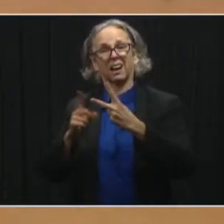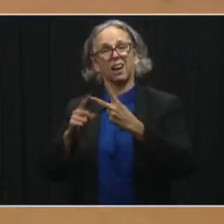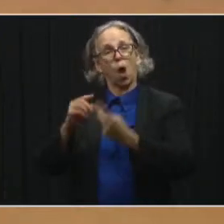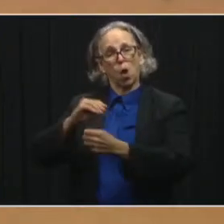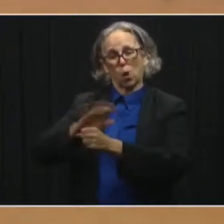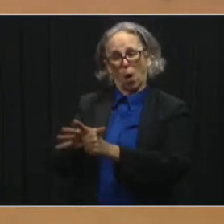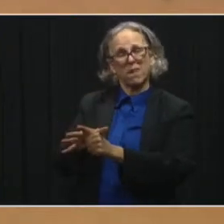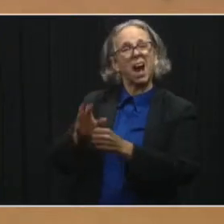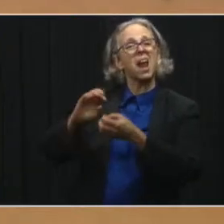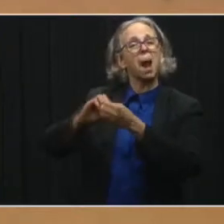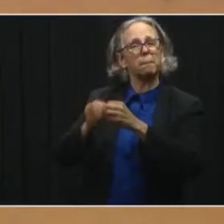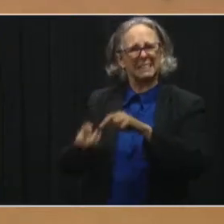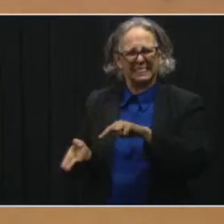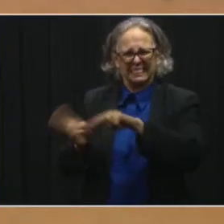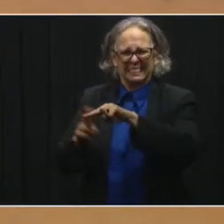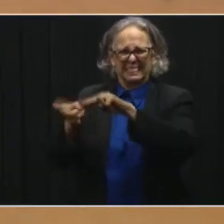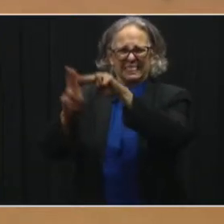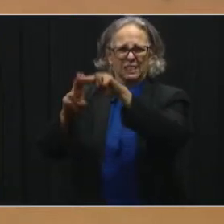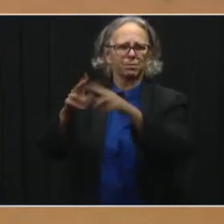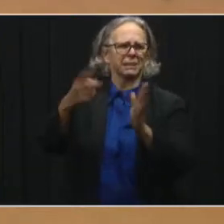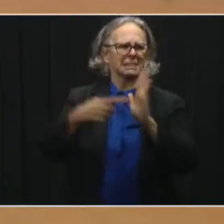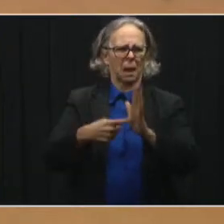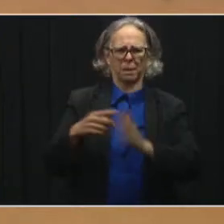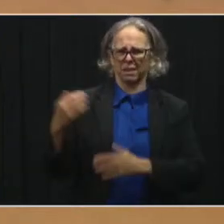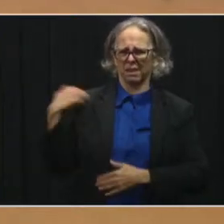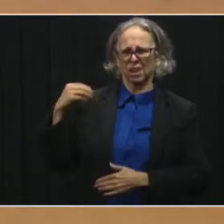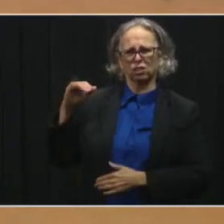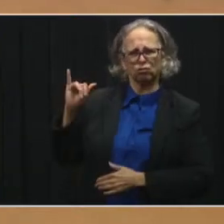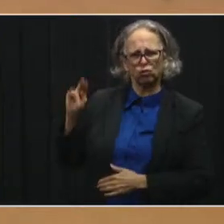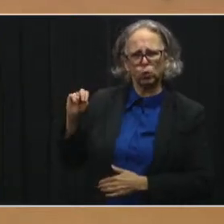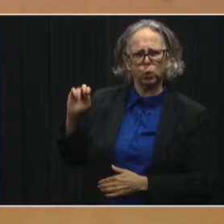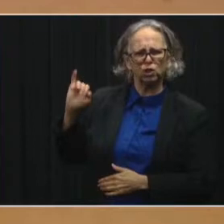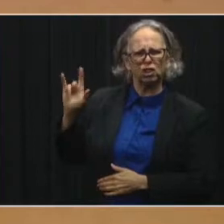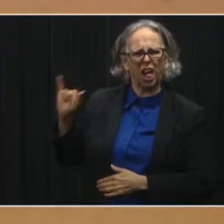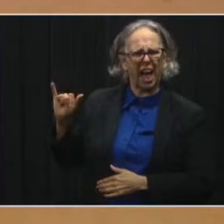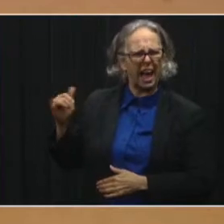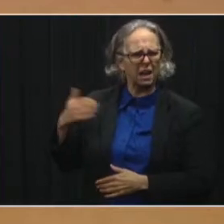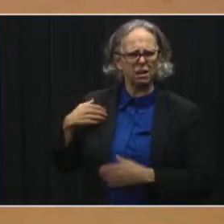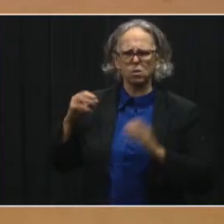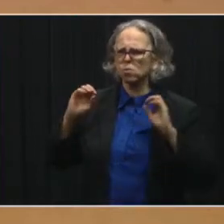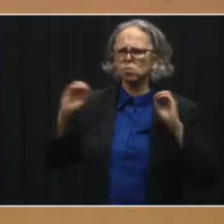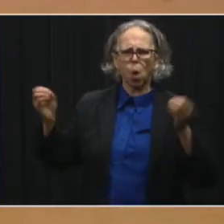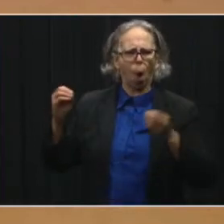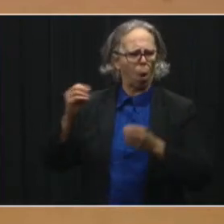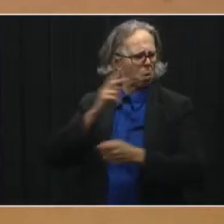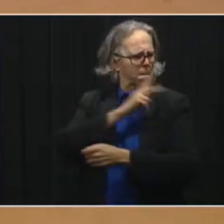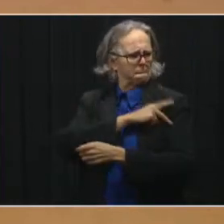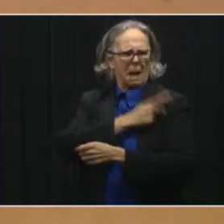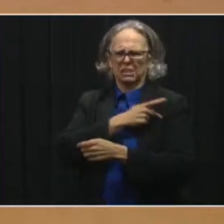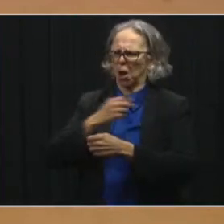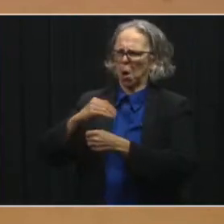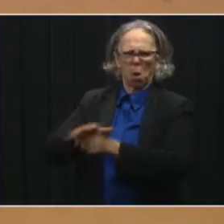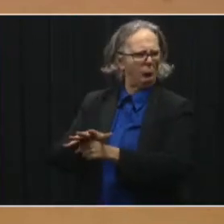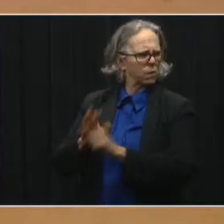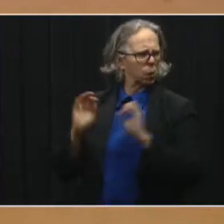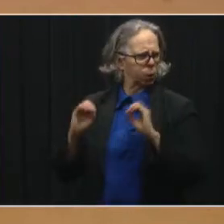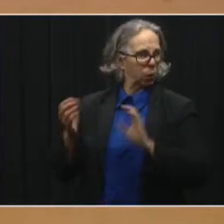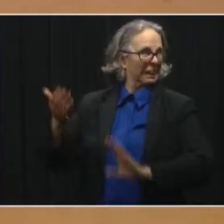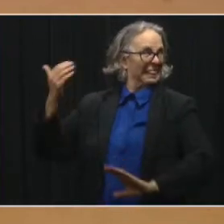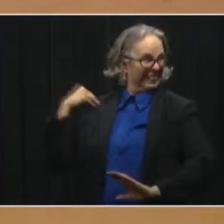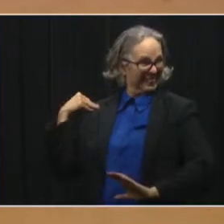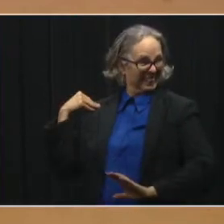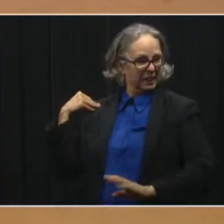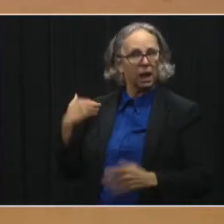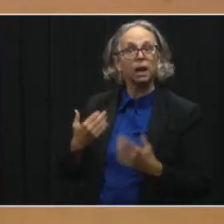July, I didn't see any COVID patients. August, September, now the majority of my census